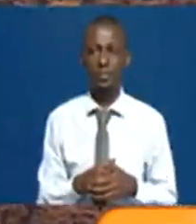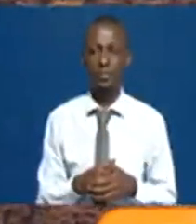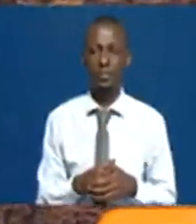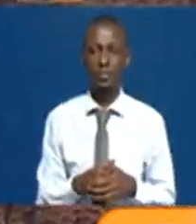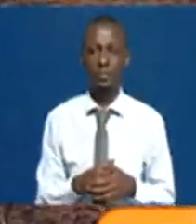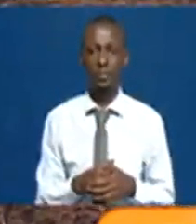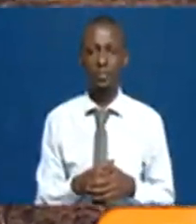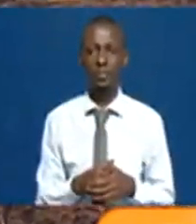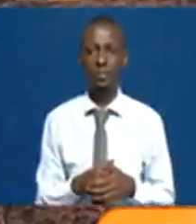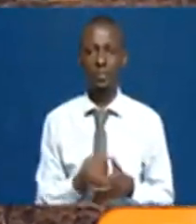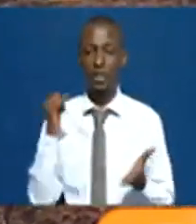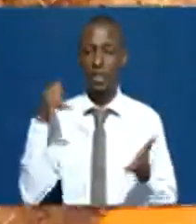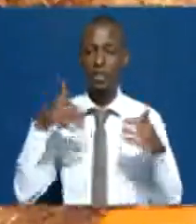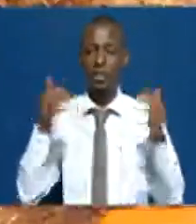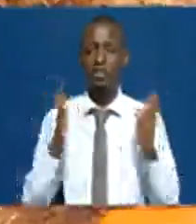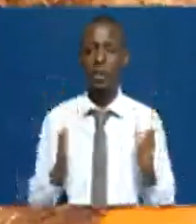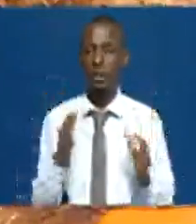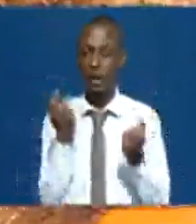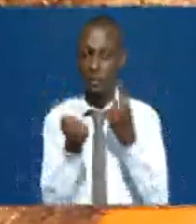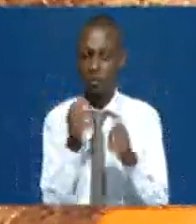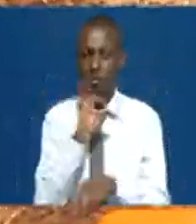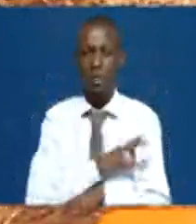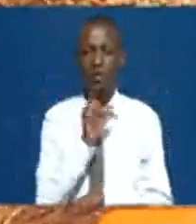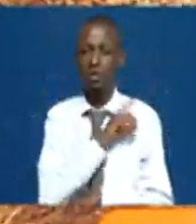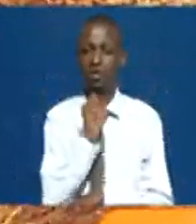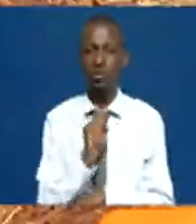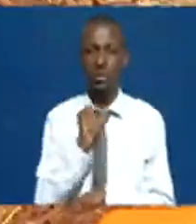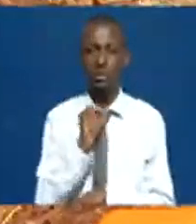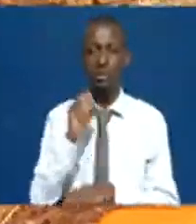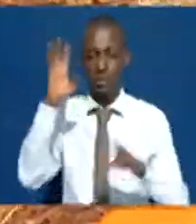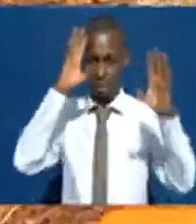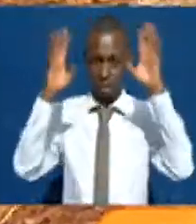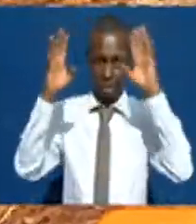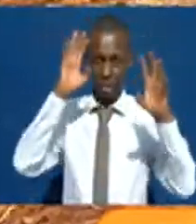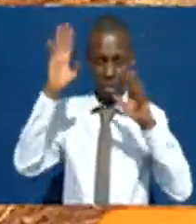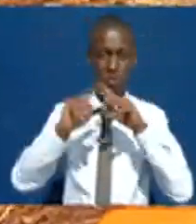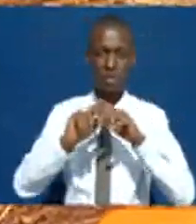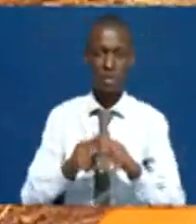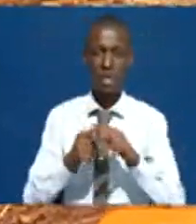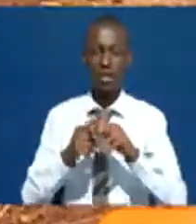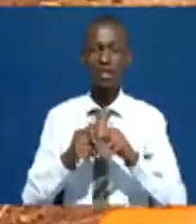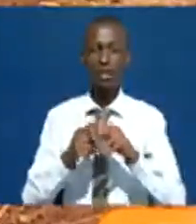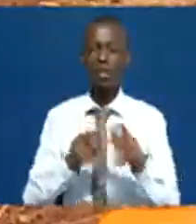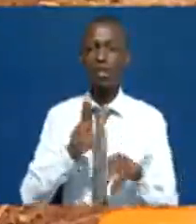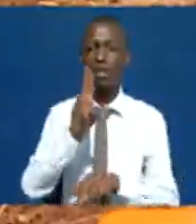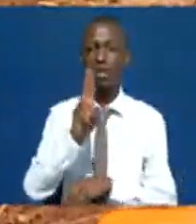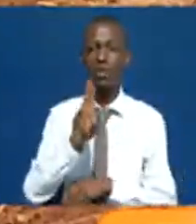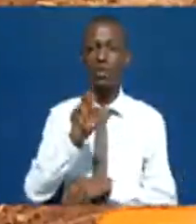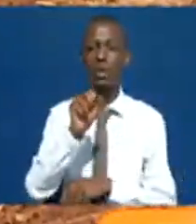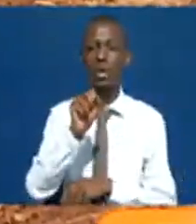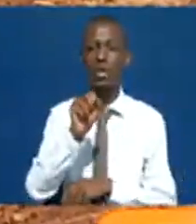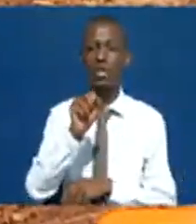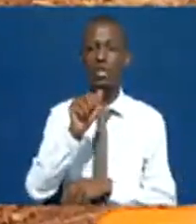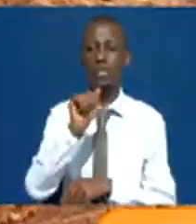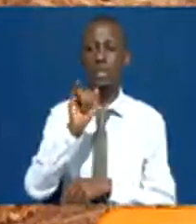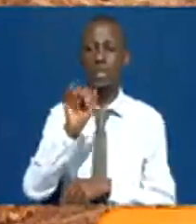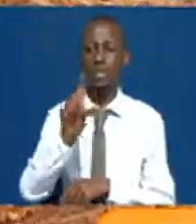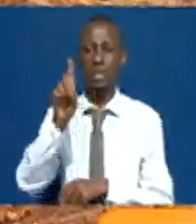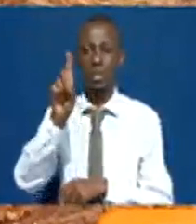Mwema is among a few farmers who have benefited from an initiative spearheaded by the United States Agency for International